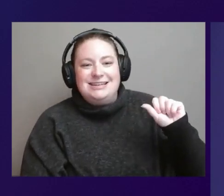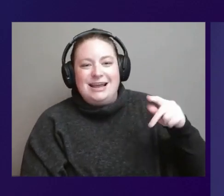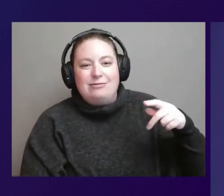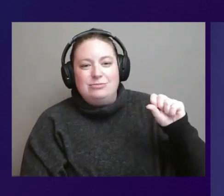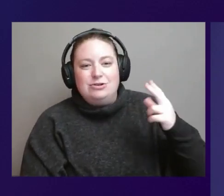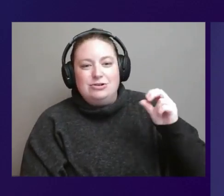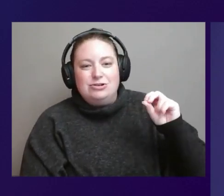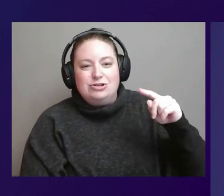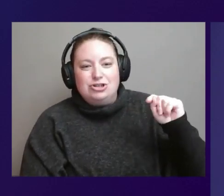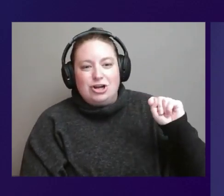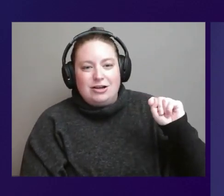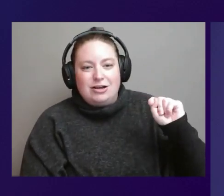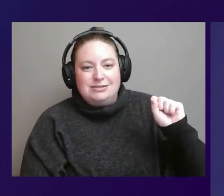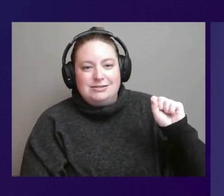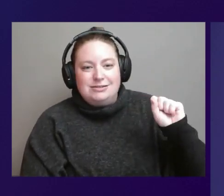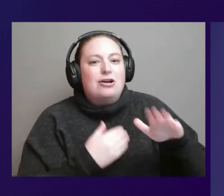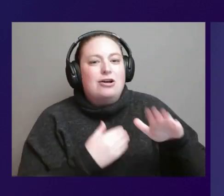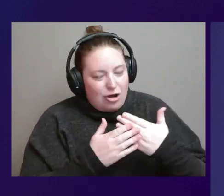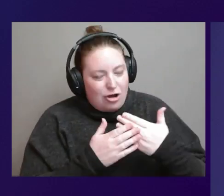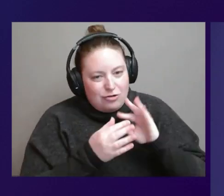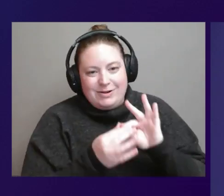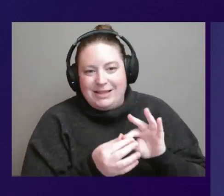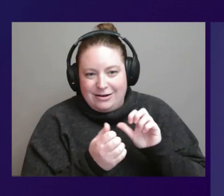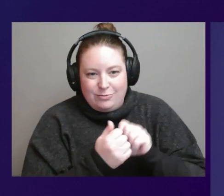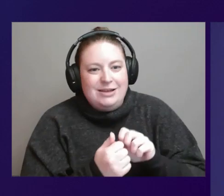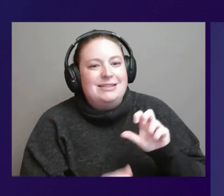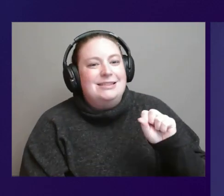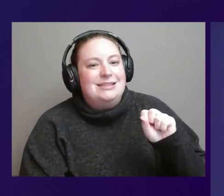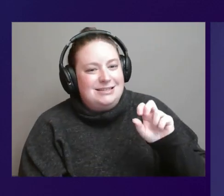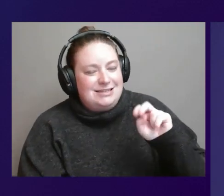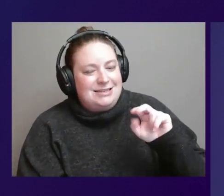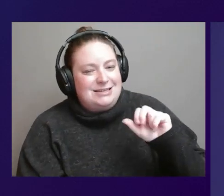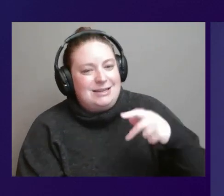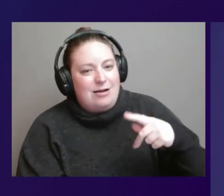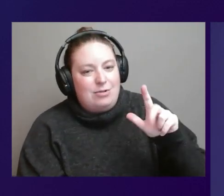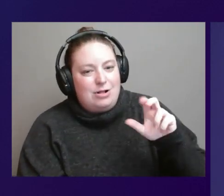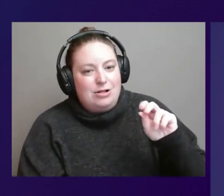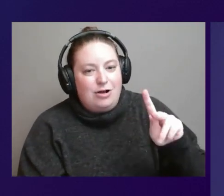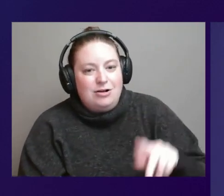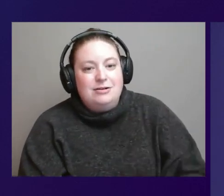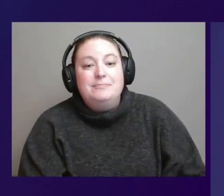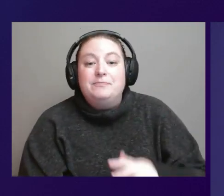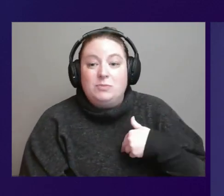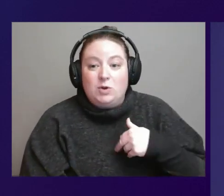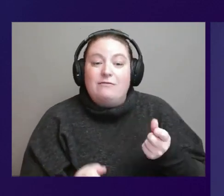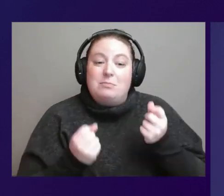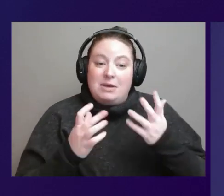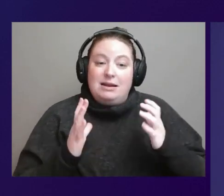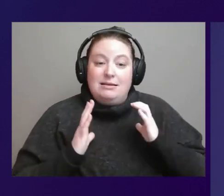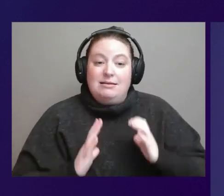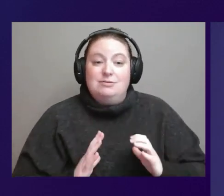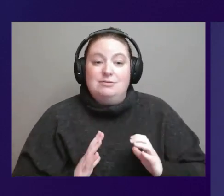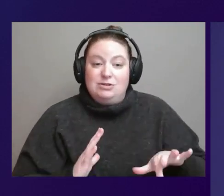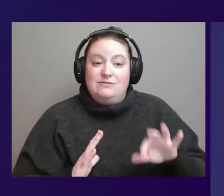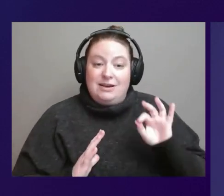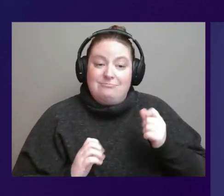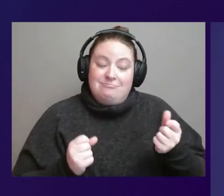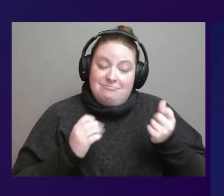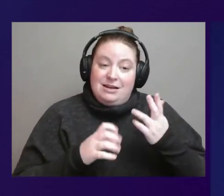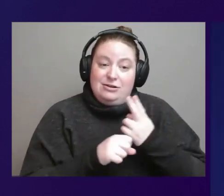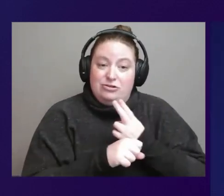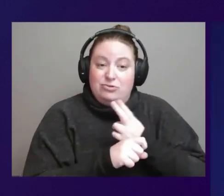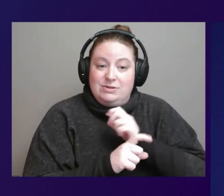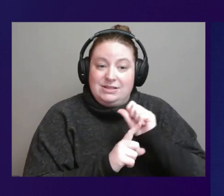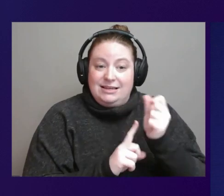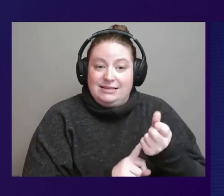to see it finally make it into FSx ONTAP. I think we're going to have a lot of big customers that are going to find a lot of use cases for it. Yeah, no, I mean, really excited